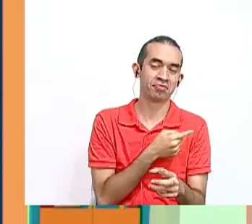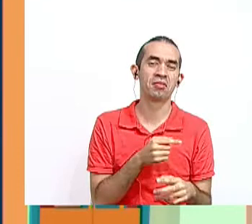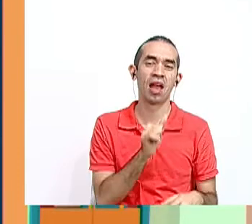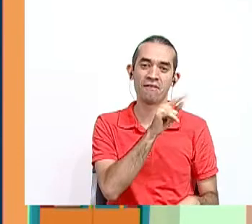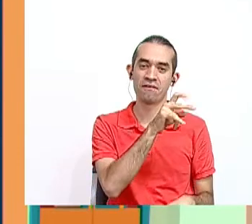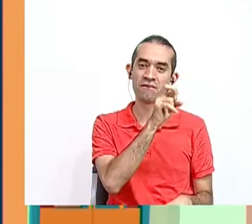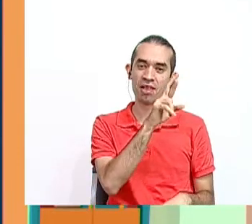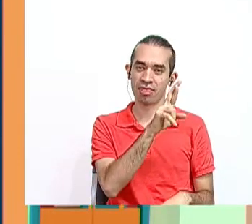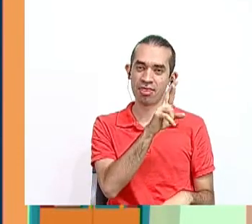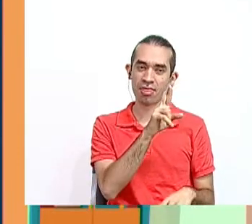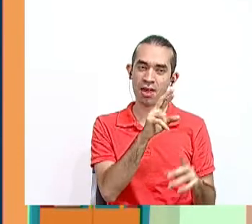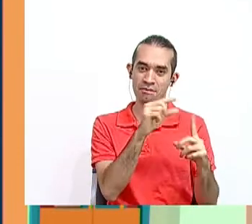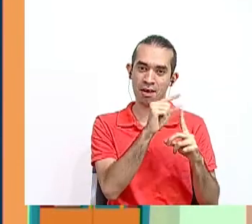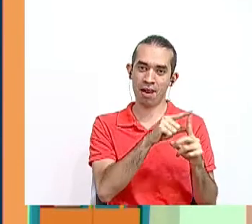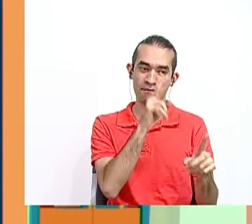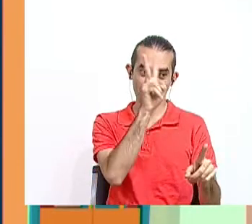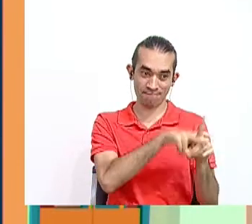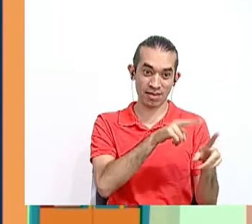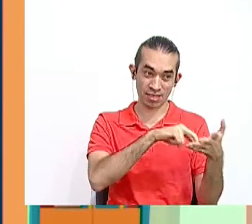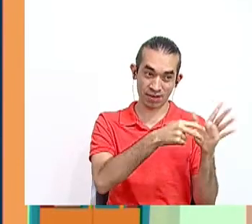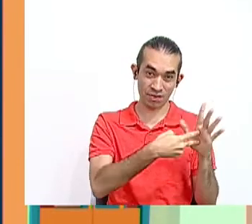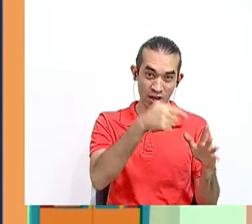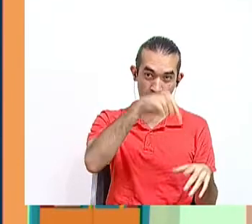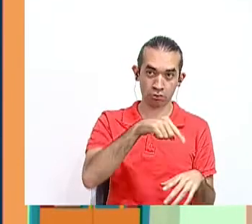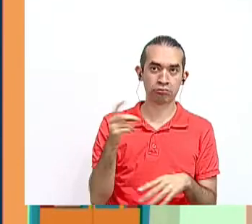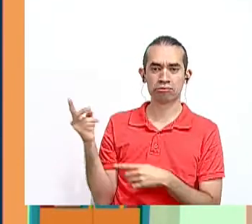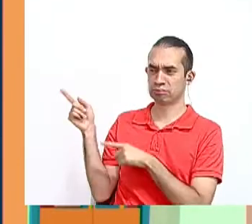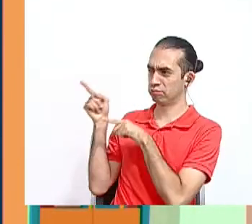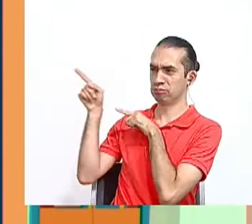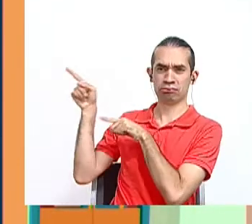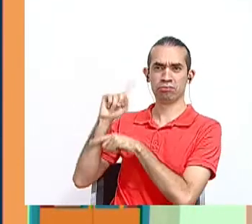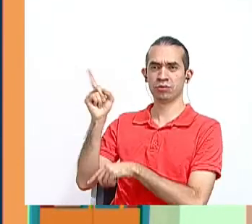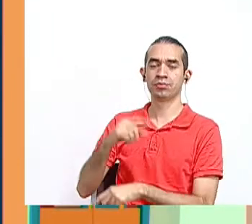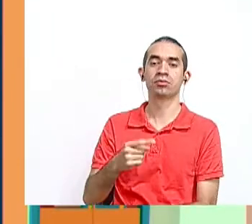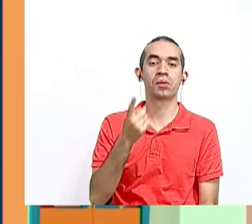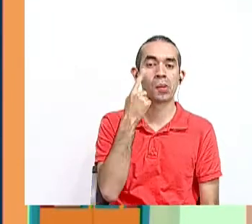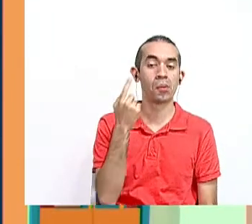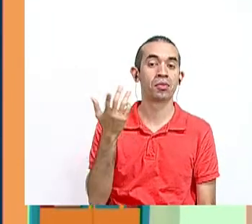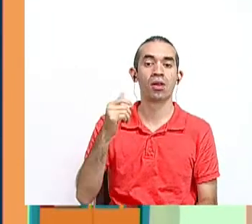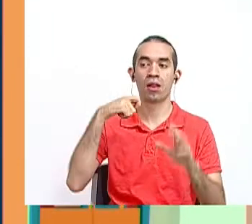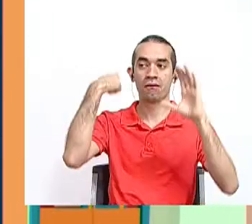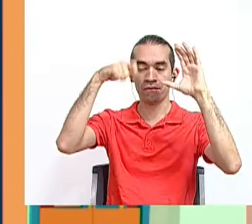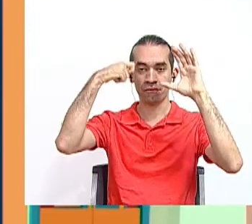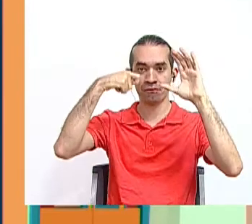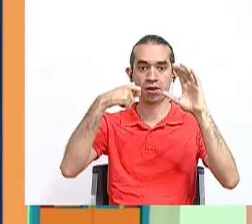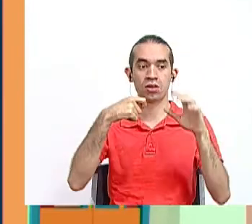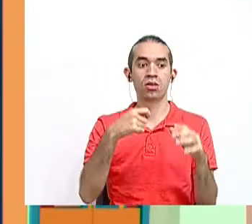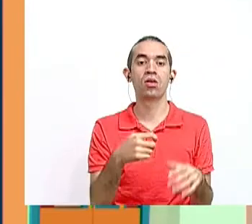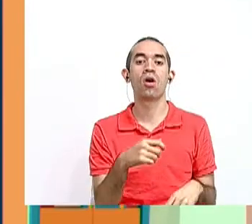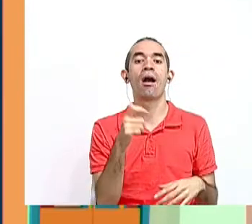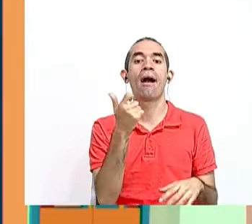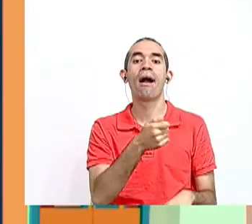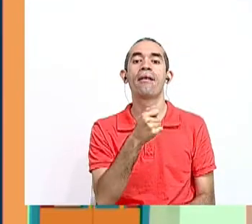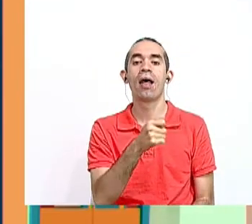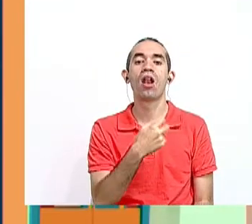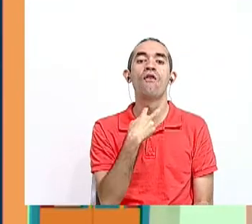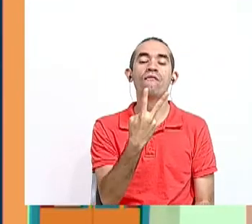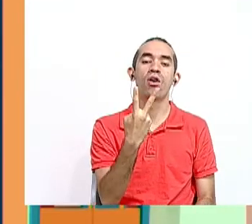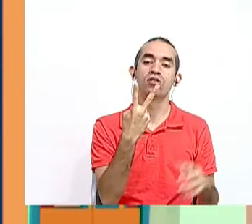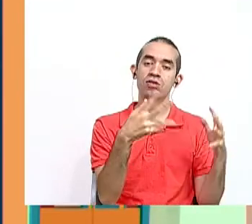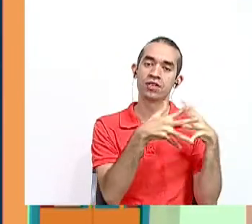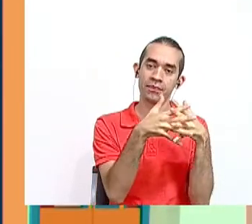of avatars we're going to study today. I brought a video from the Voice of America, and this is a video